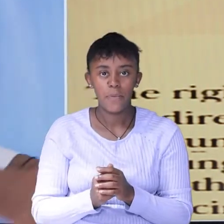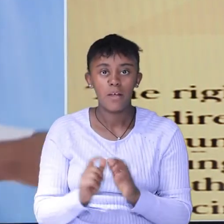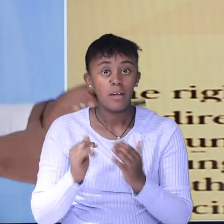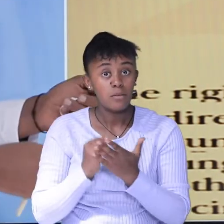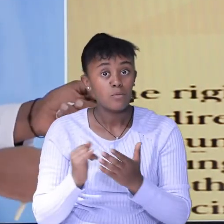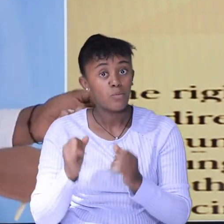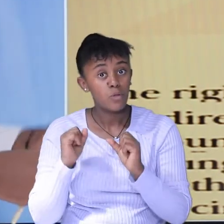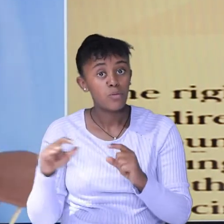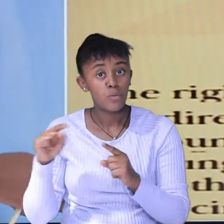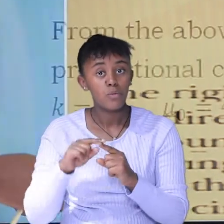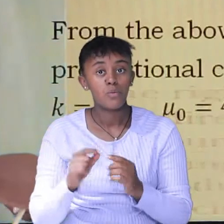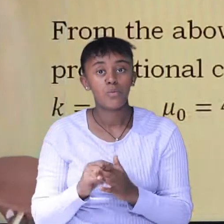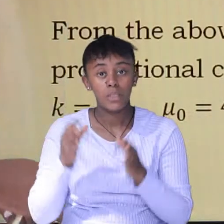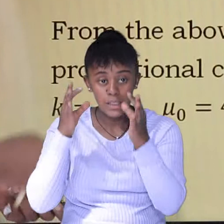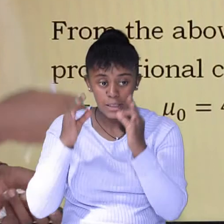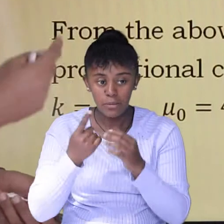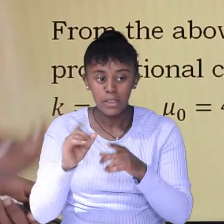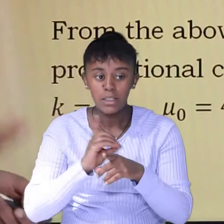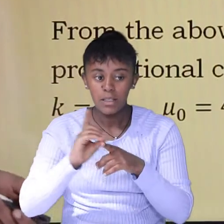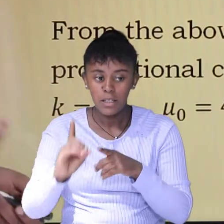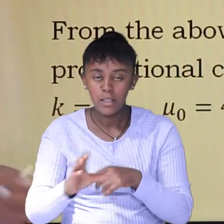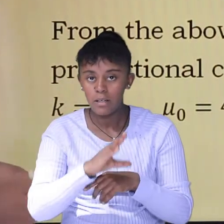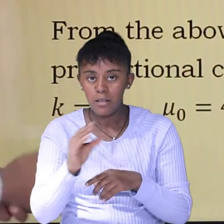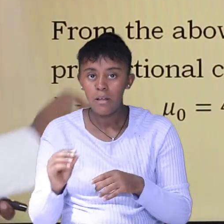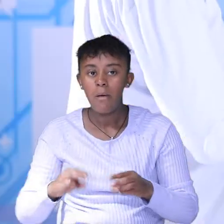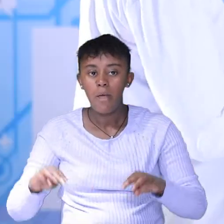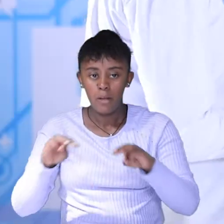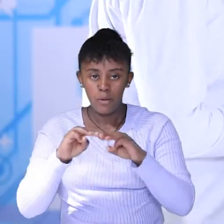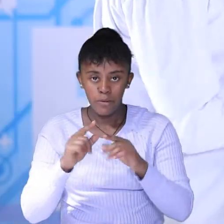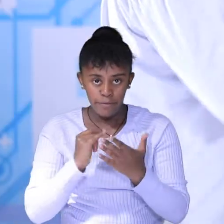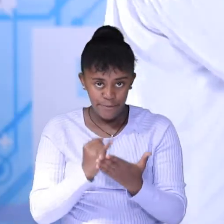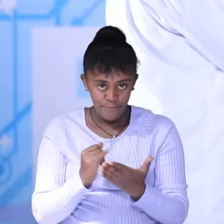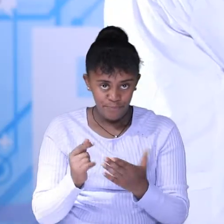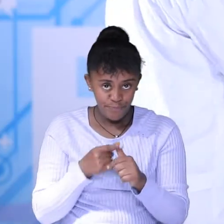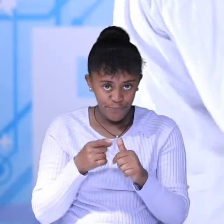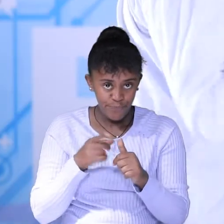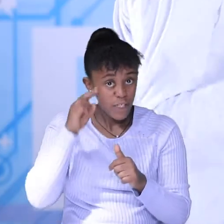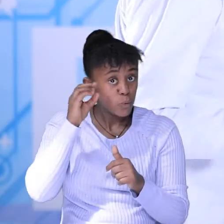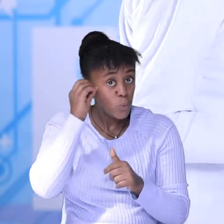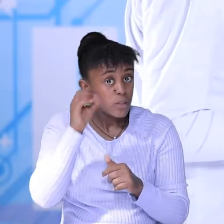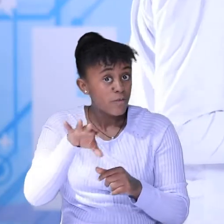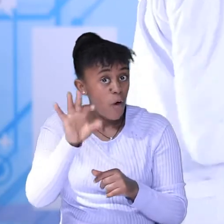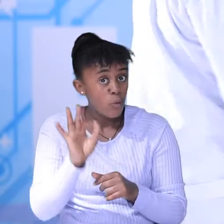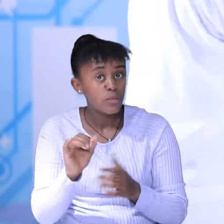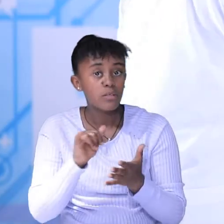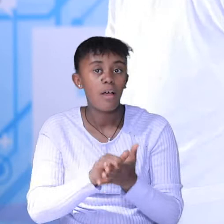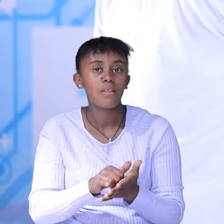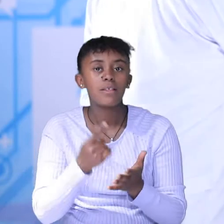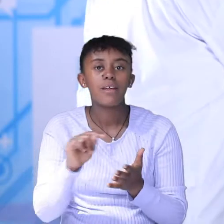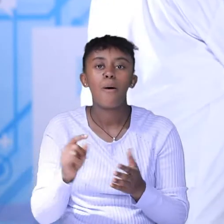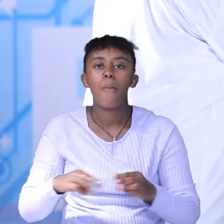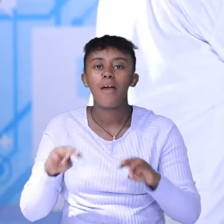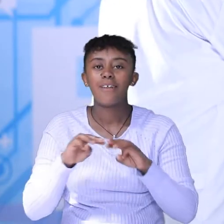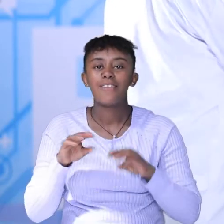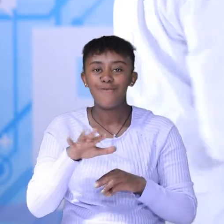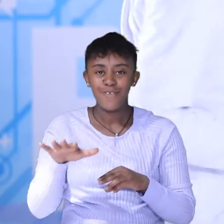possible to determine the direction and the magnitude. First, in his experiment, Hans Oersted found that the magnetic